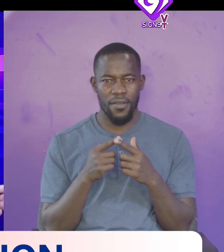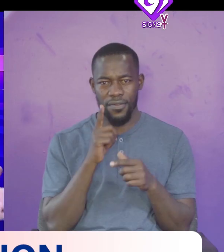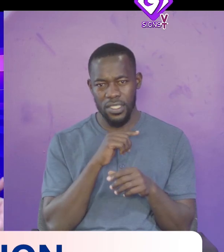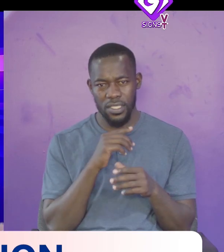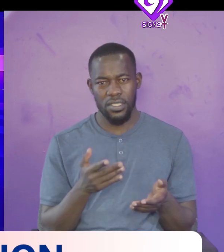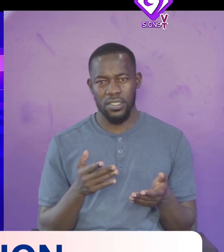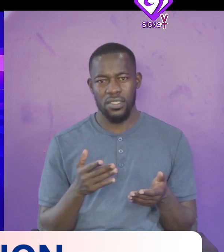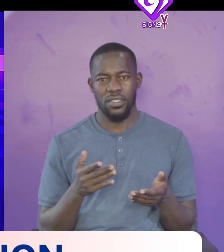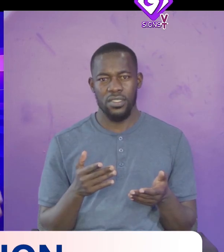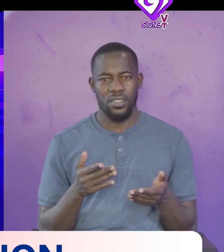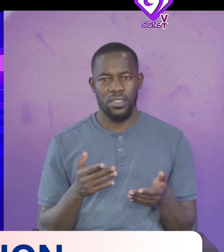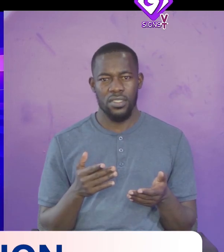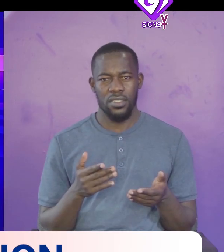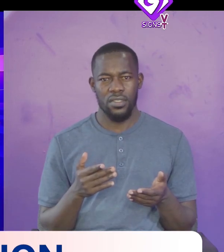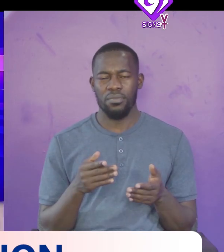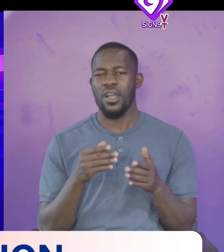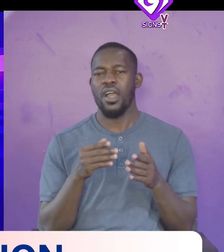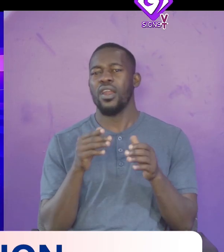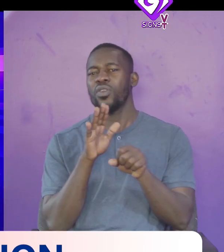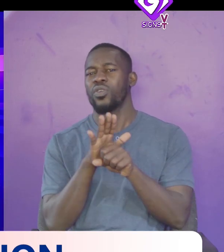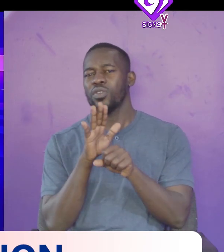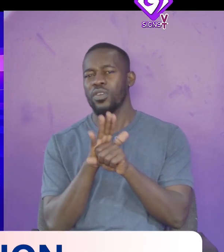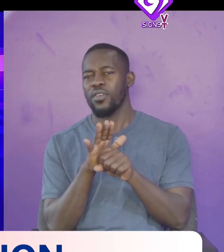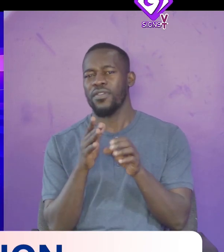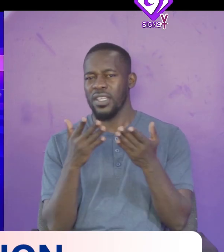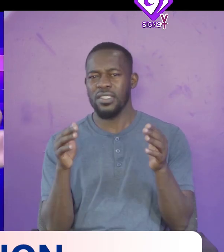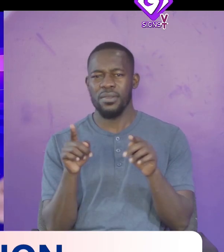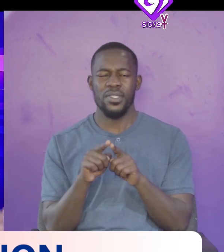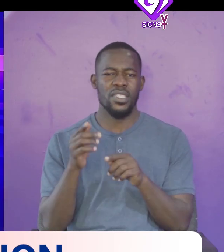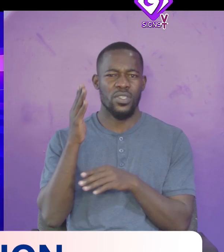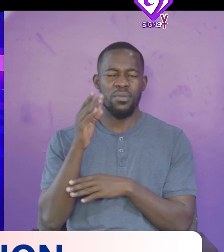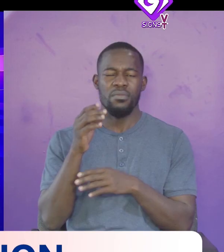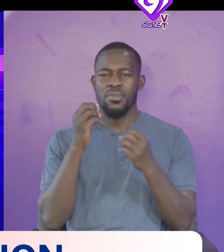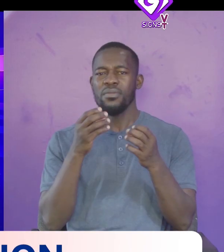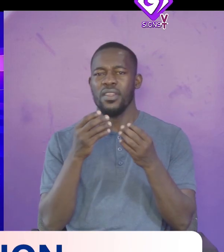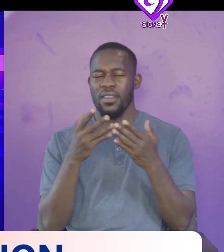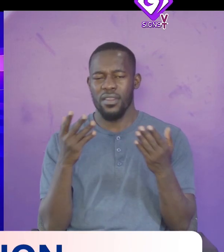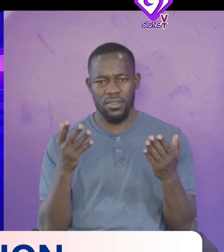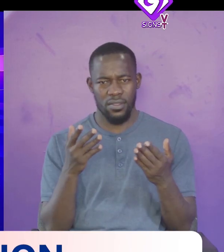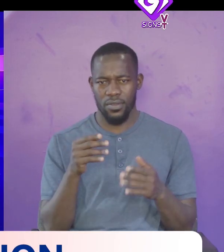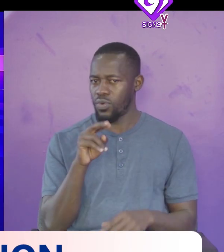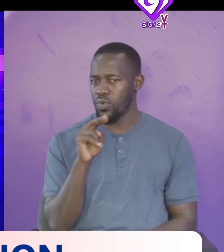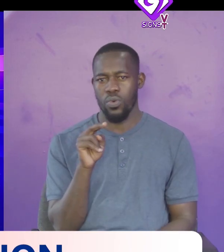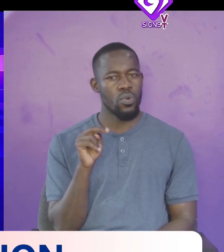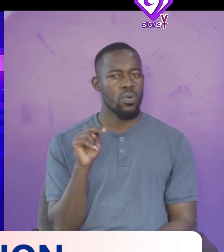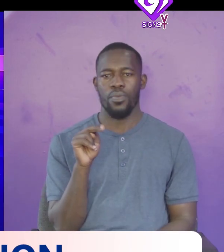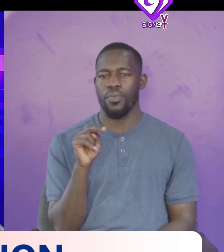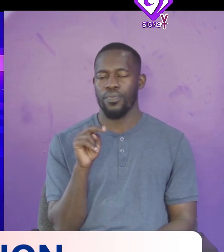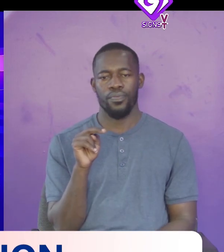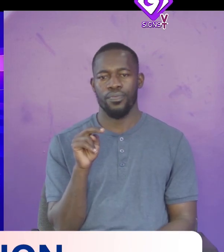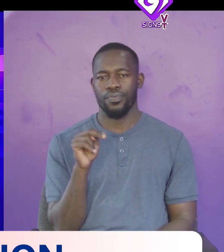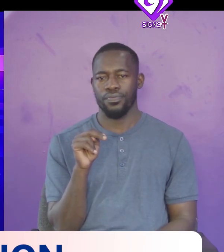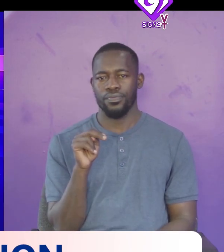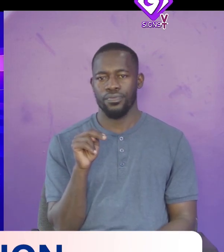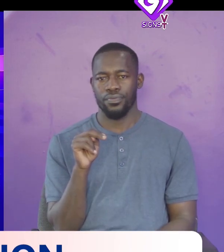those dramas and what have you and some security and so many other things. Right. It is just a way that